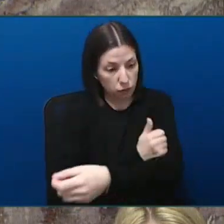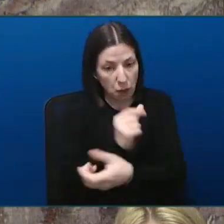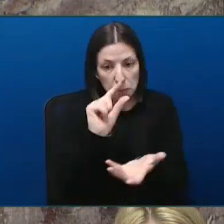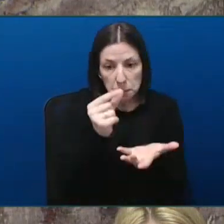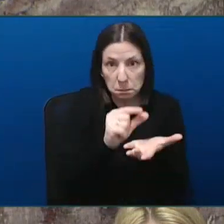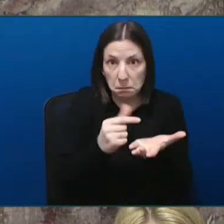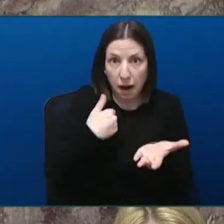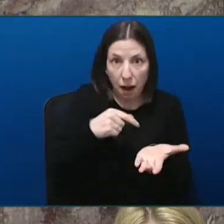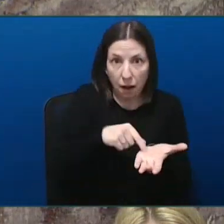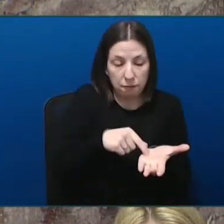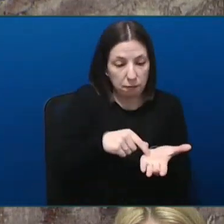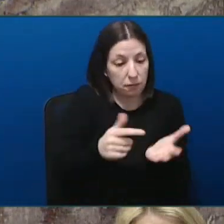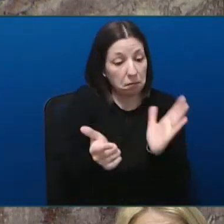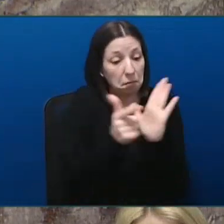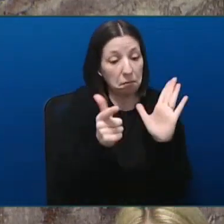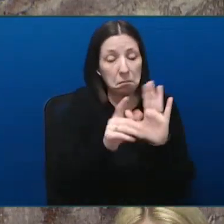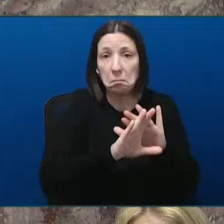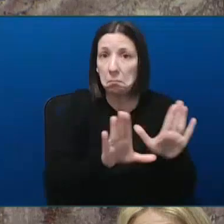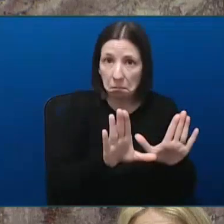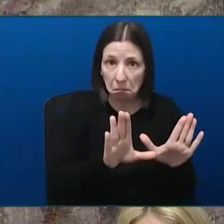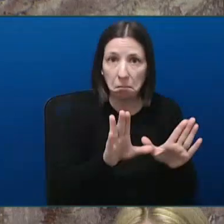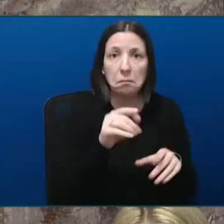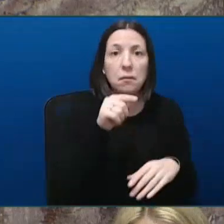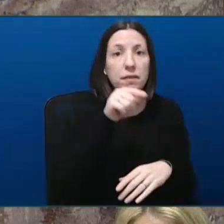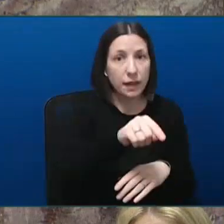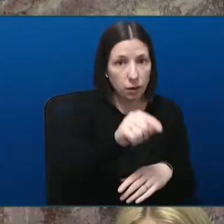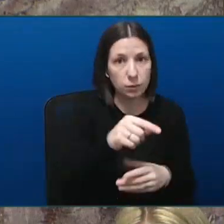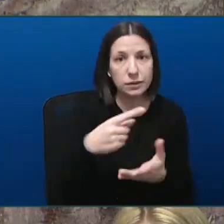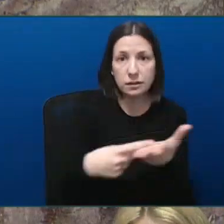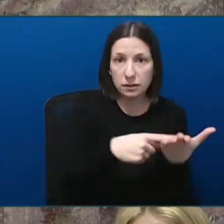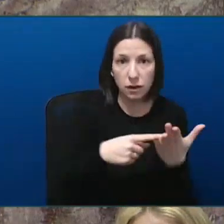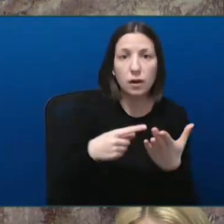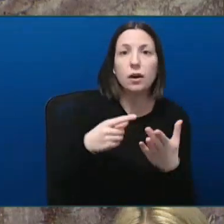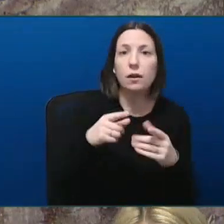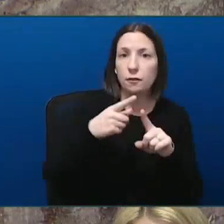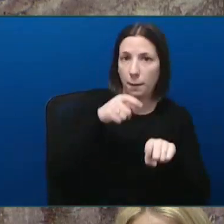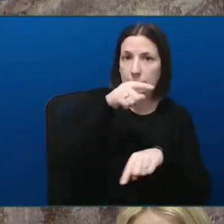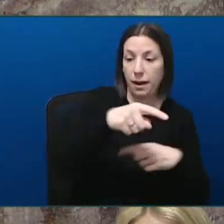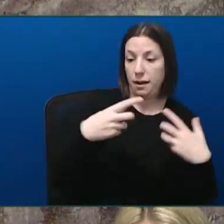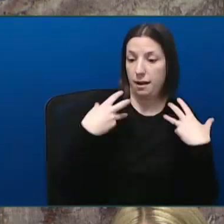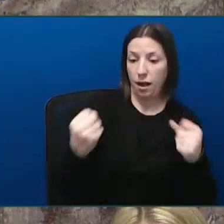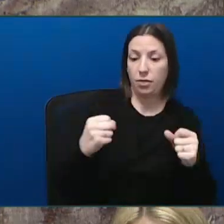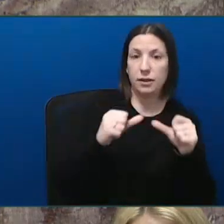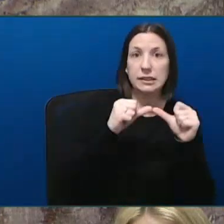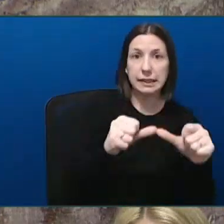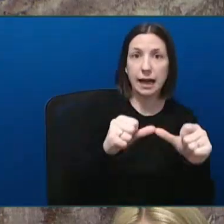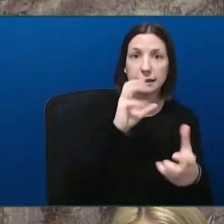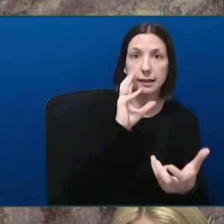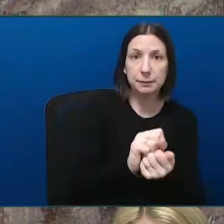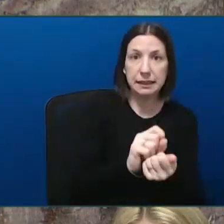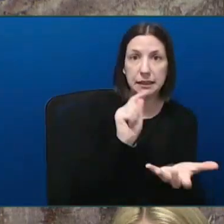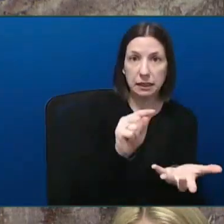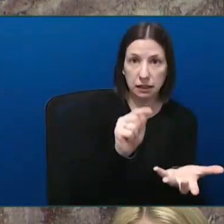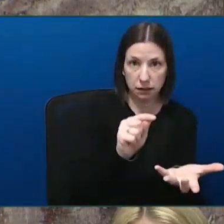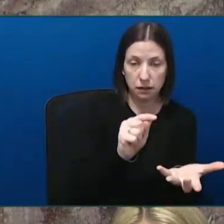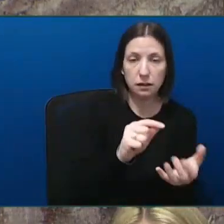subject of discussion through the Health Standing Committee, and which